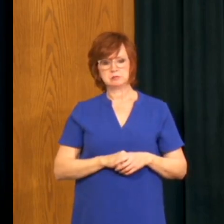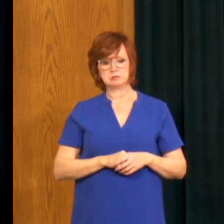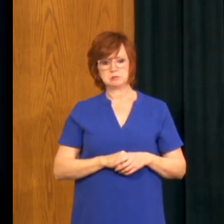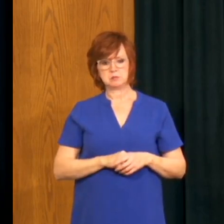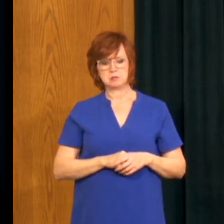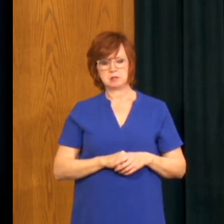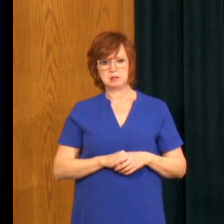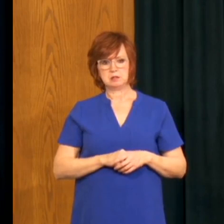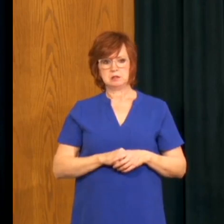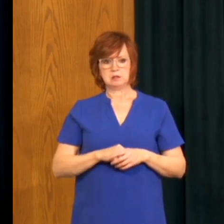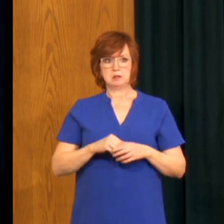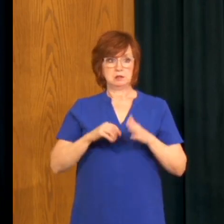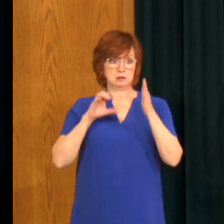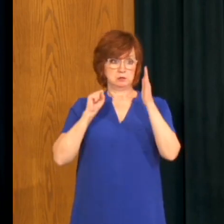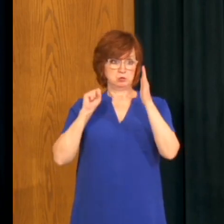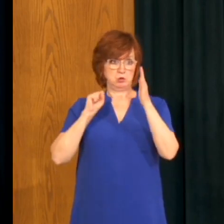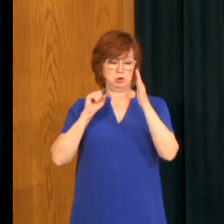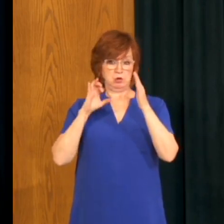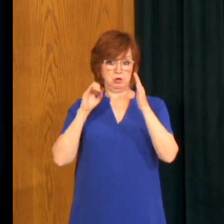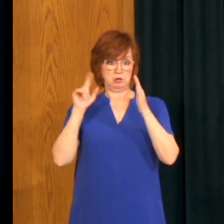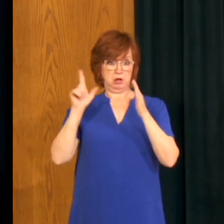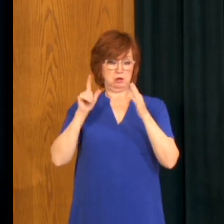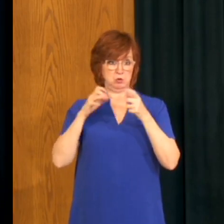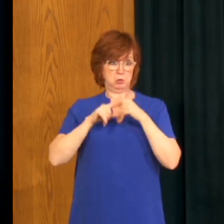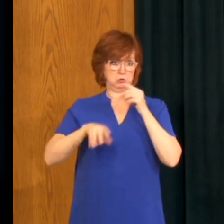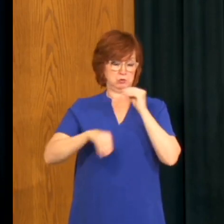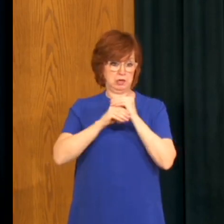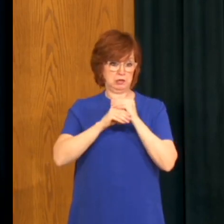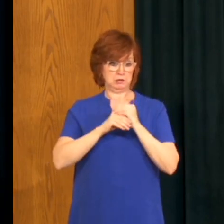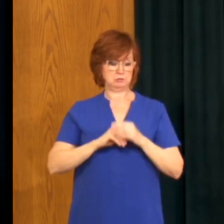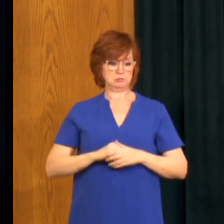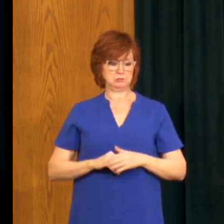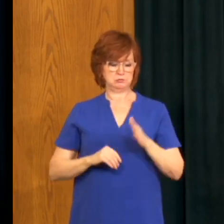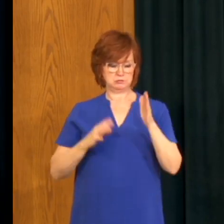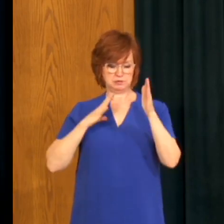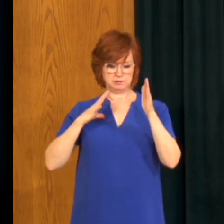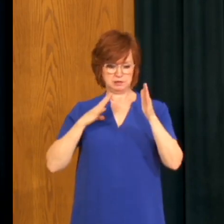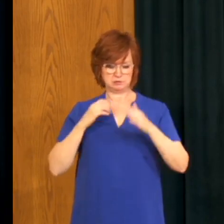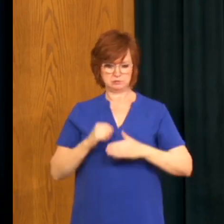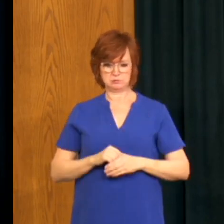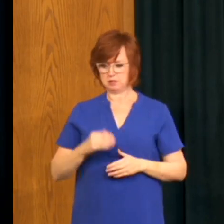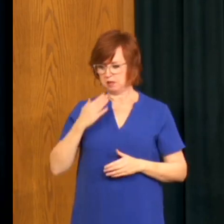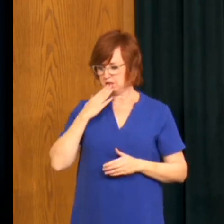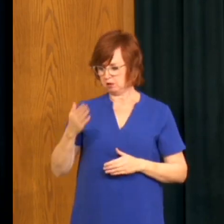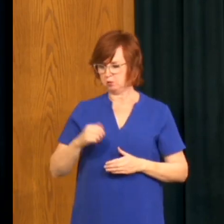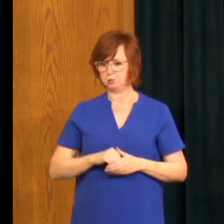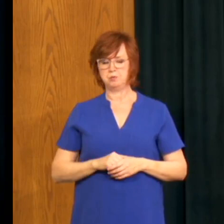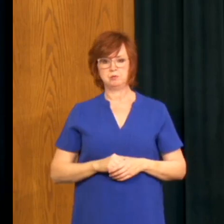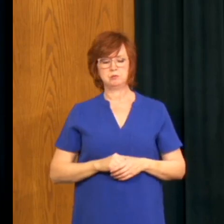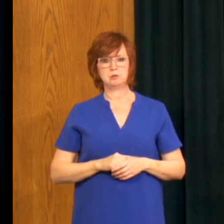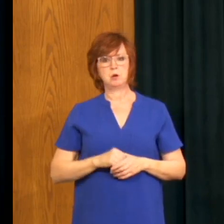perspective. And so, Scott, if you would have anything to add there, feel free. Sure. Thanks, Mayor.